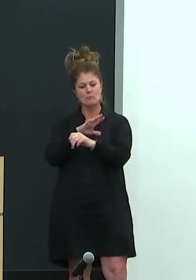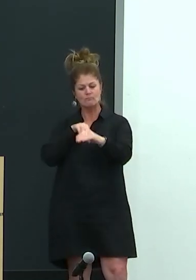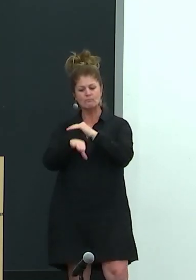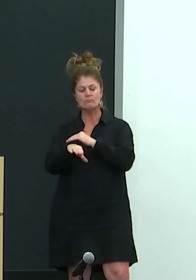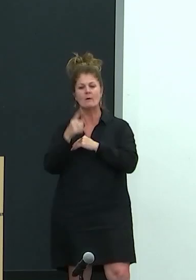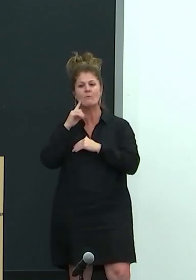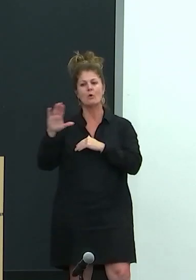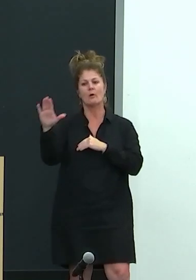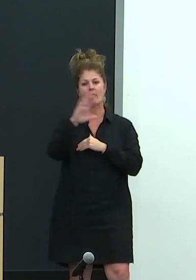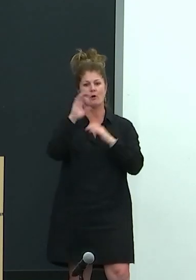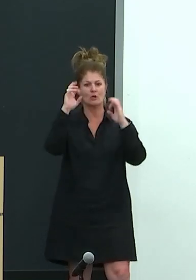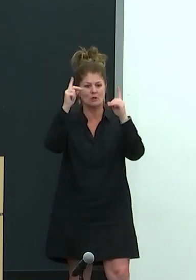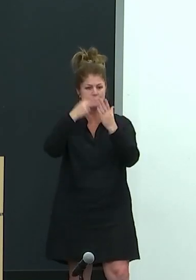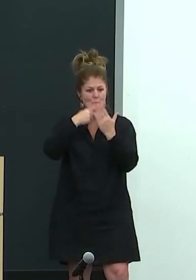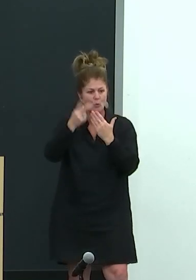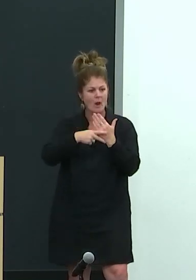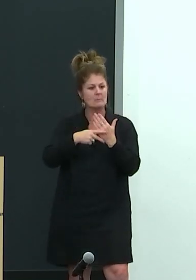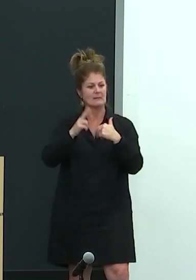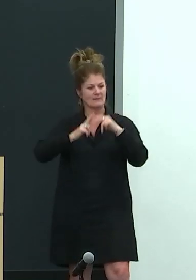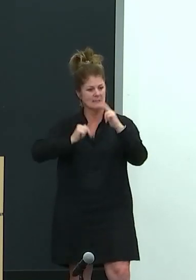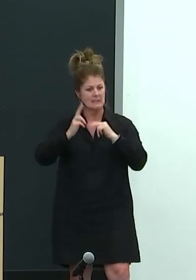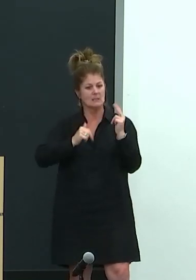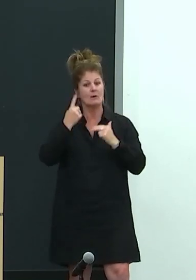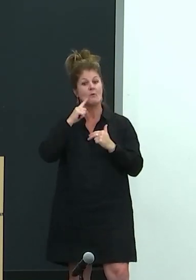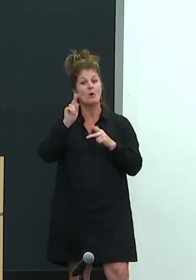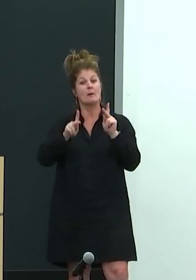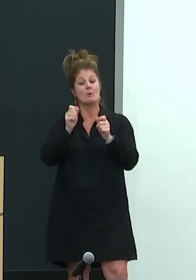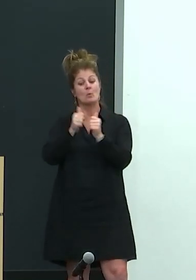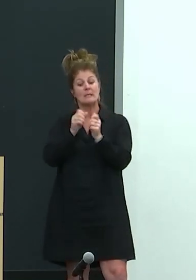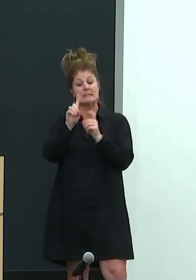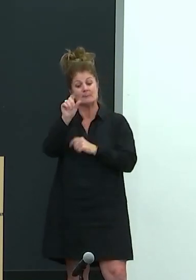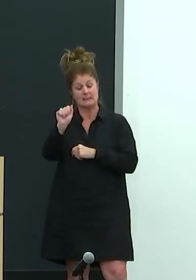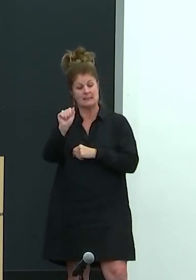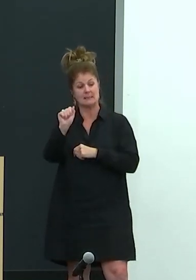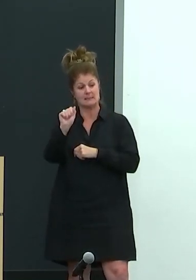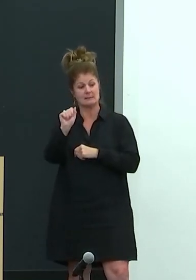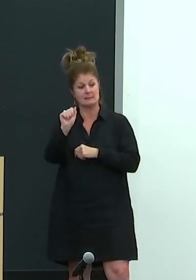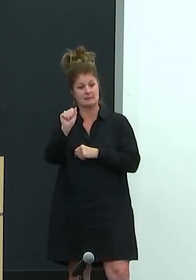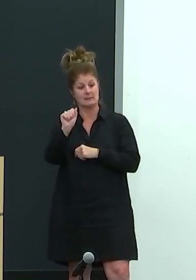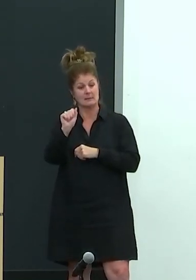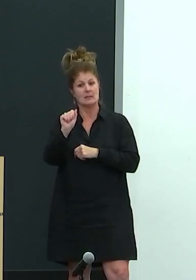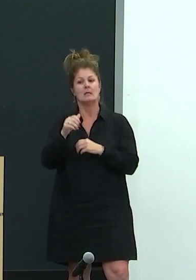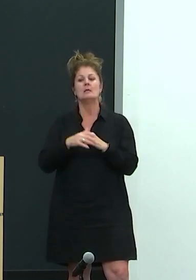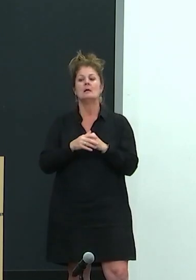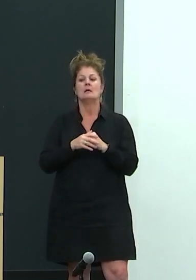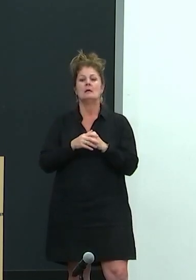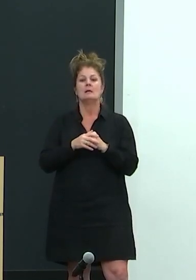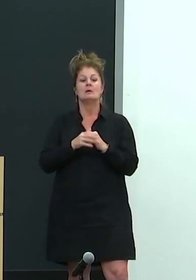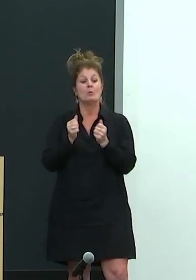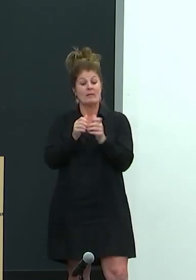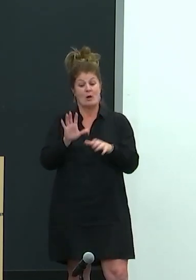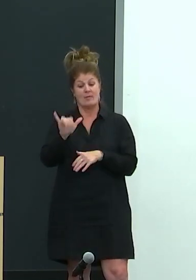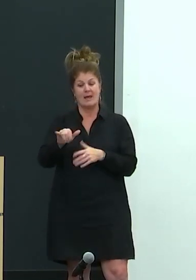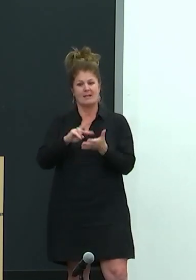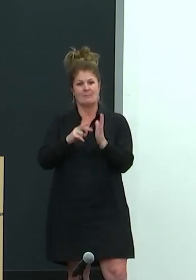facilities to individuals with disabilities, unless doing so would be a fundamental alteration or undue burden.